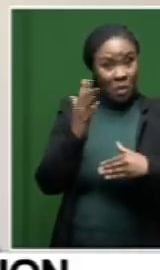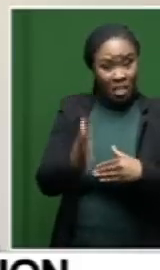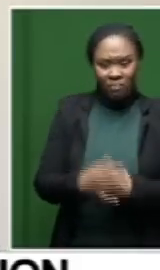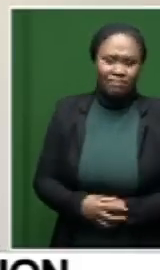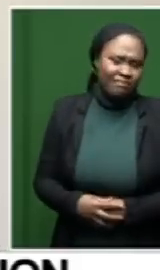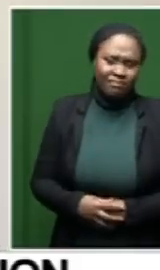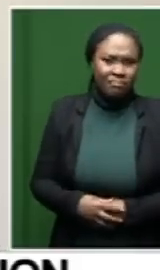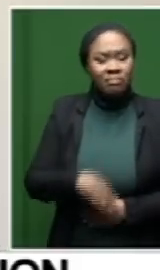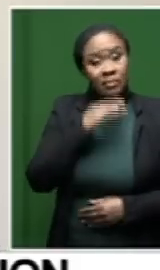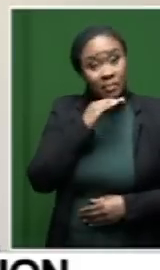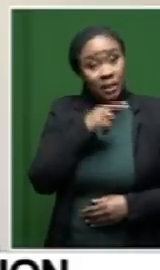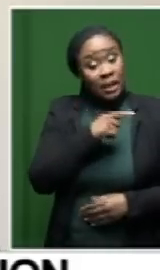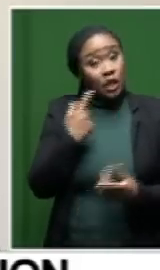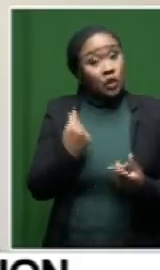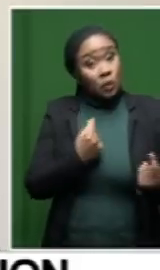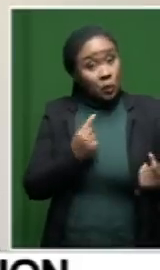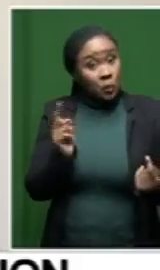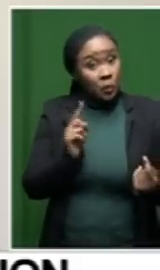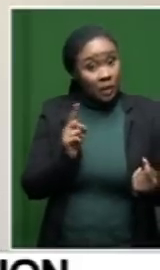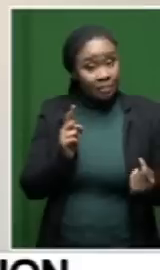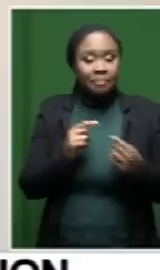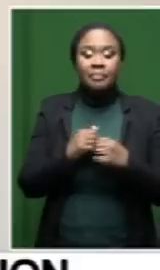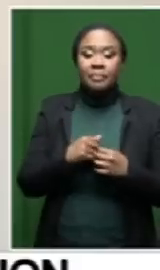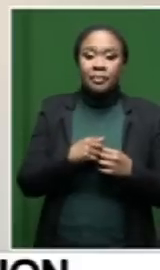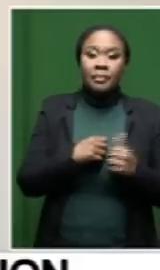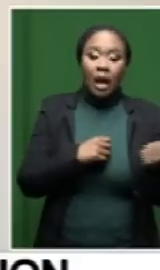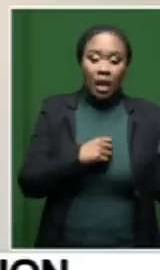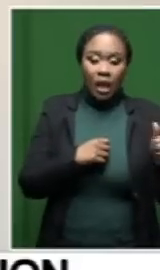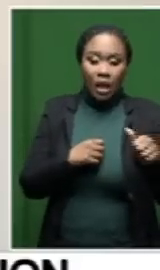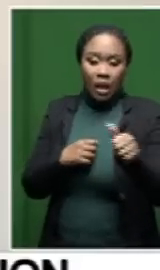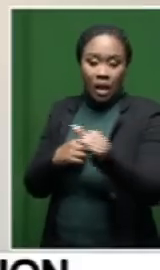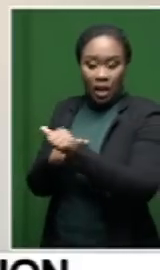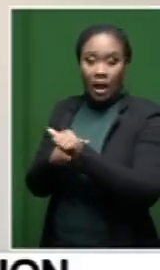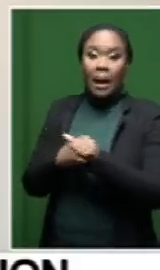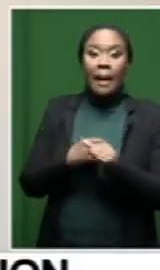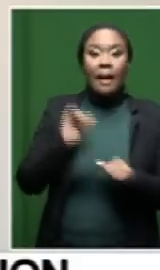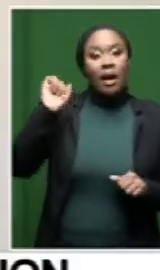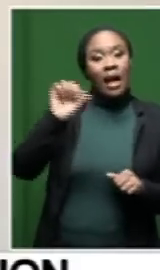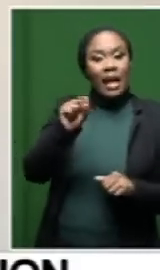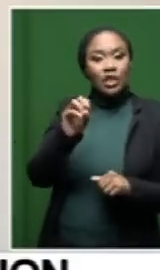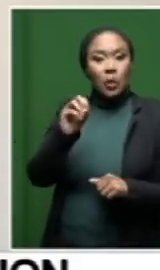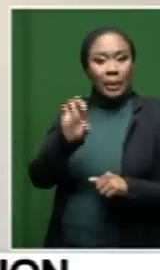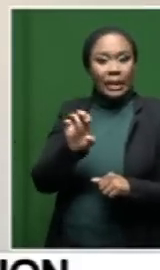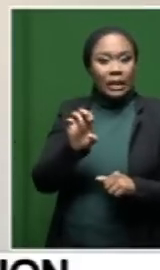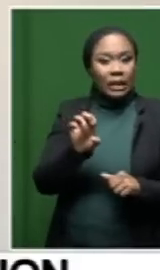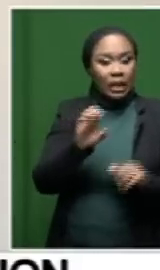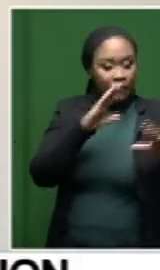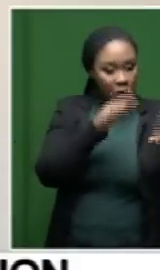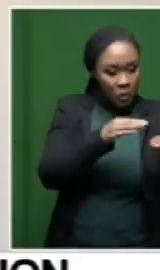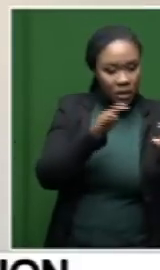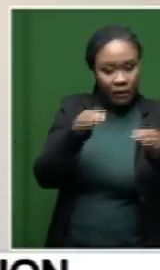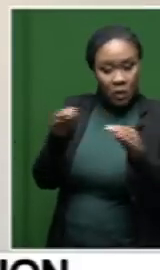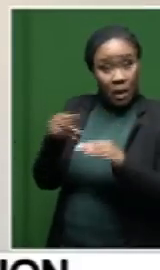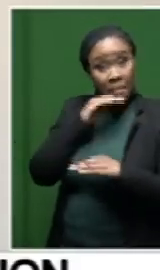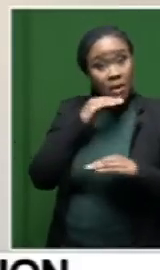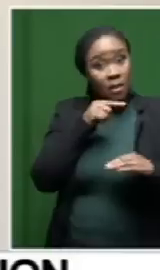So what they did, they adopted a thematic approach, focusing on a parastatal by parastatal, depending on those parastatals that were sort of